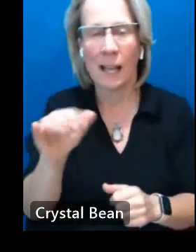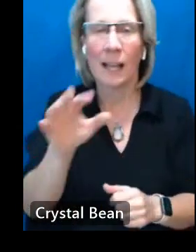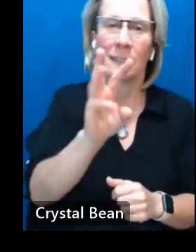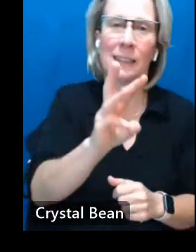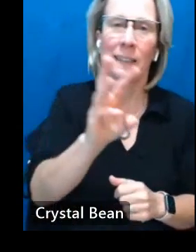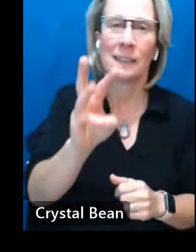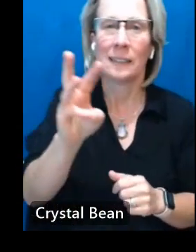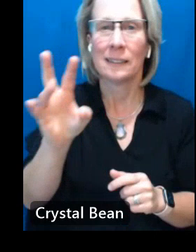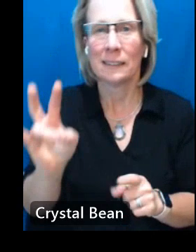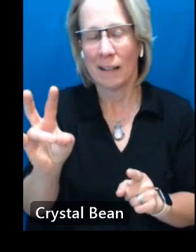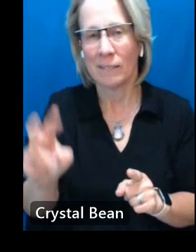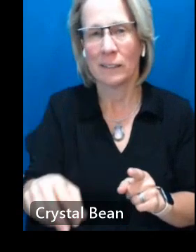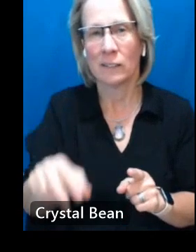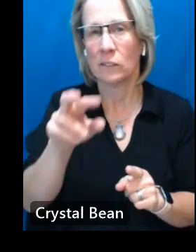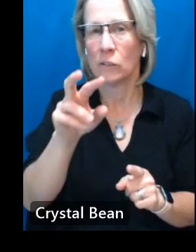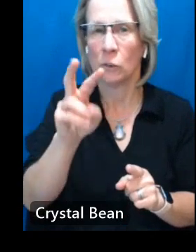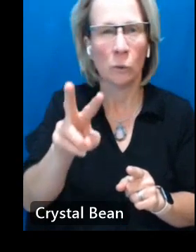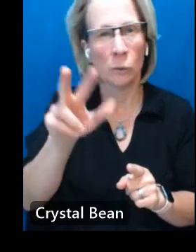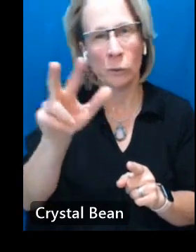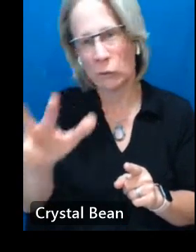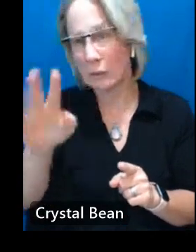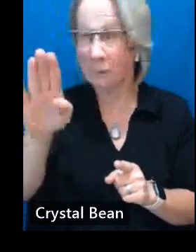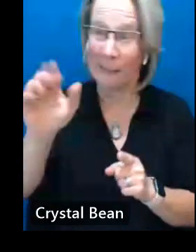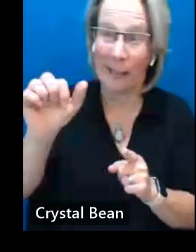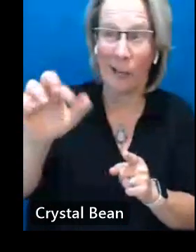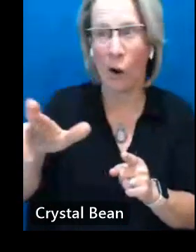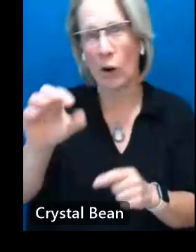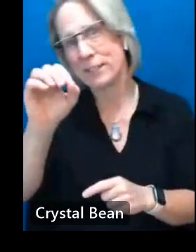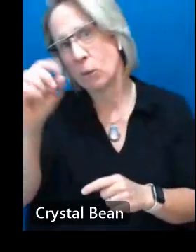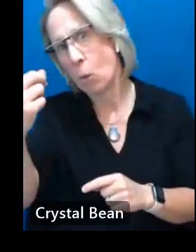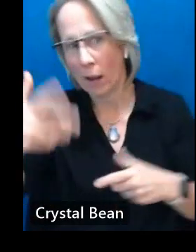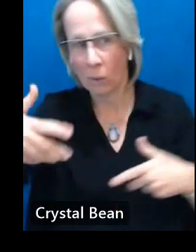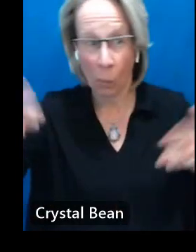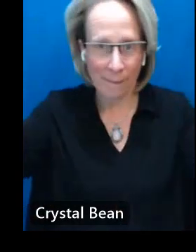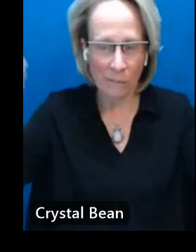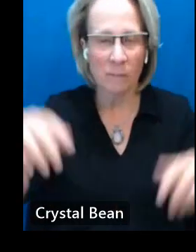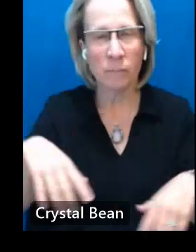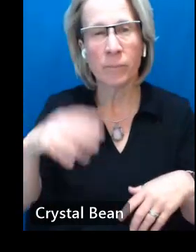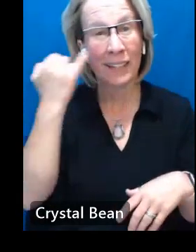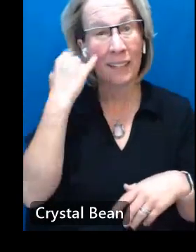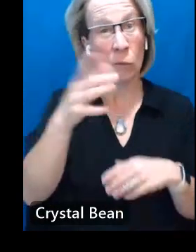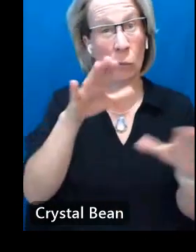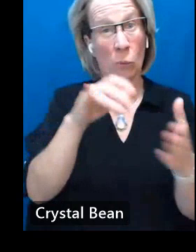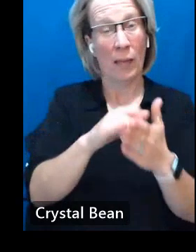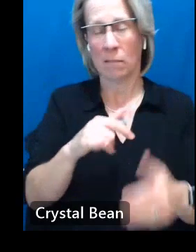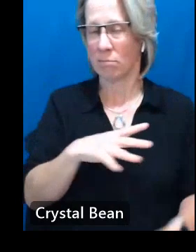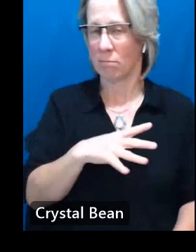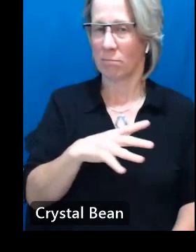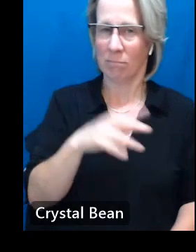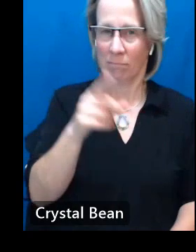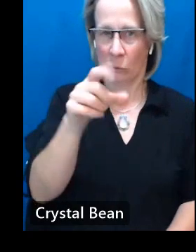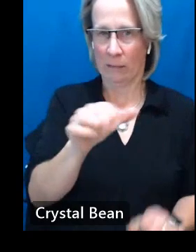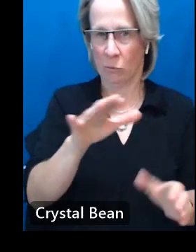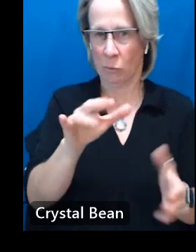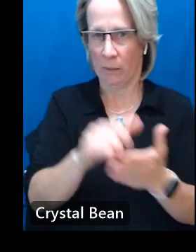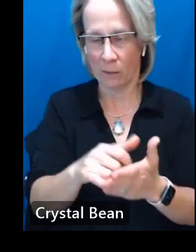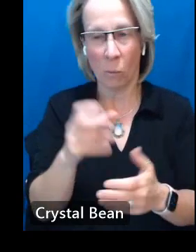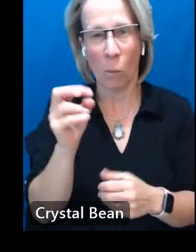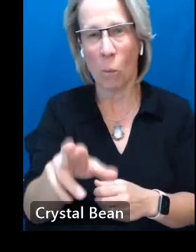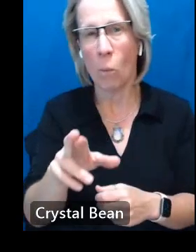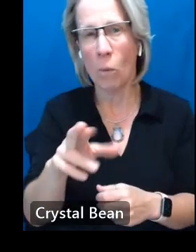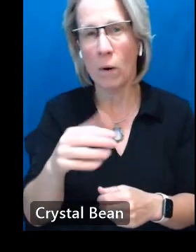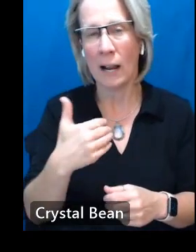66723 BAR 01 or something like that. If you do that, you can do that. That's fine. Or you can just have Share give